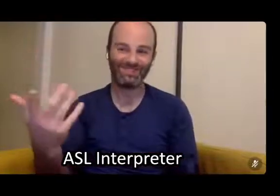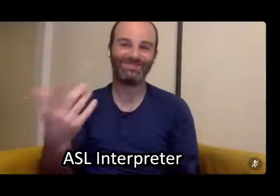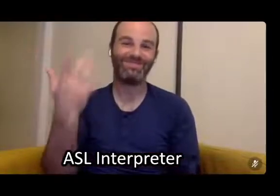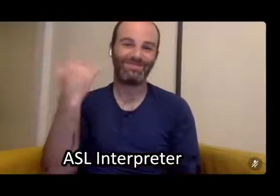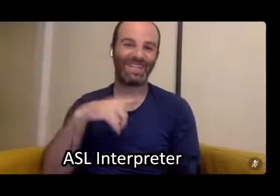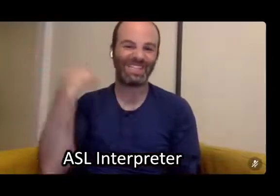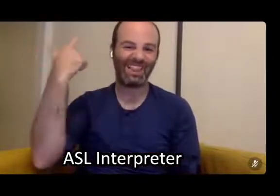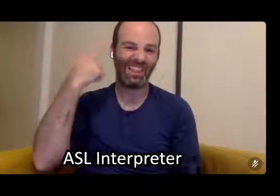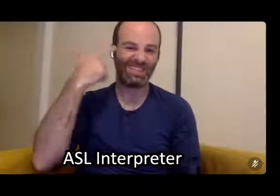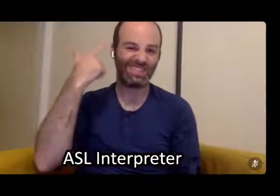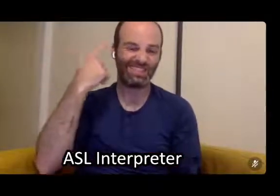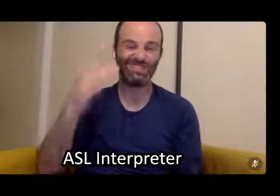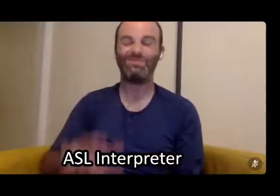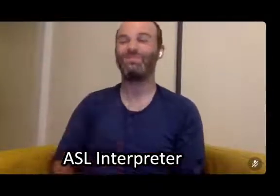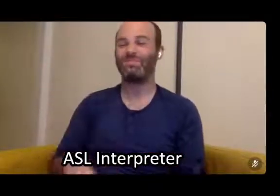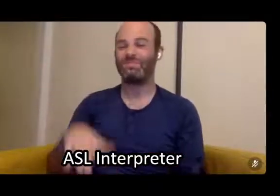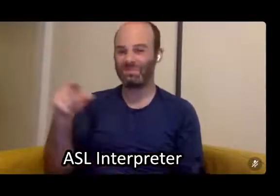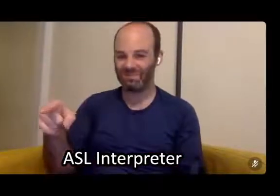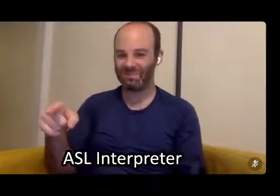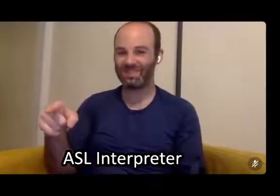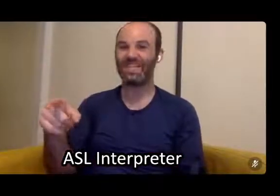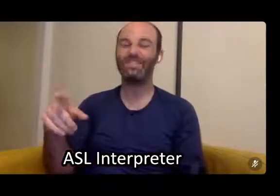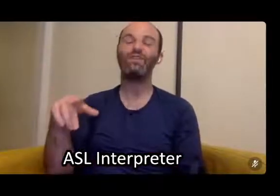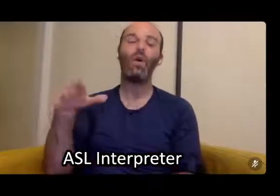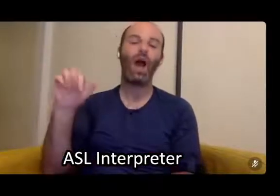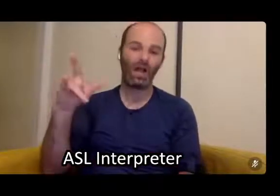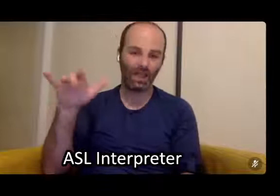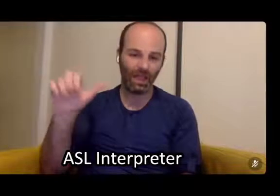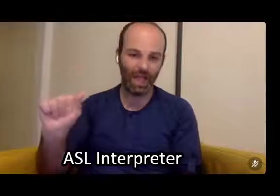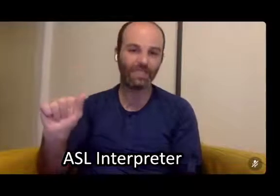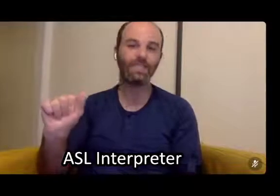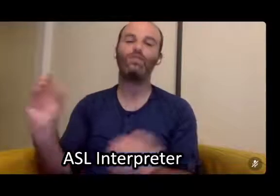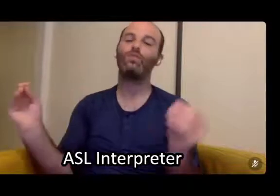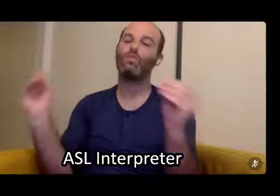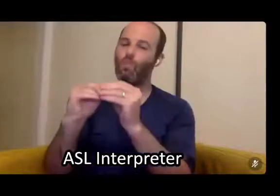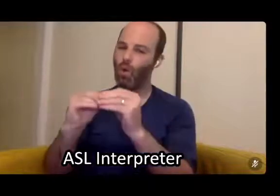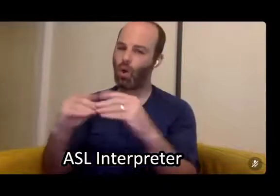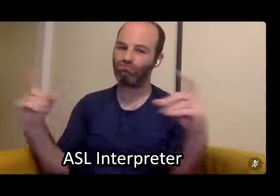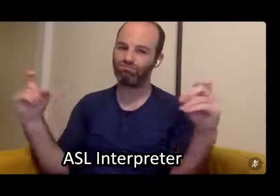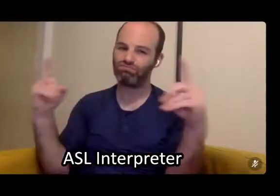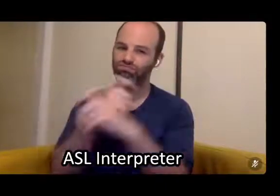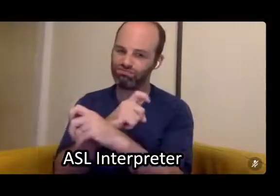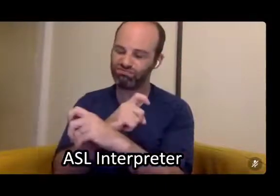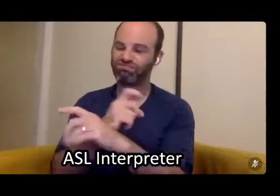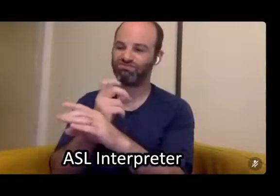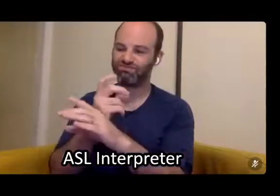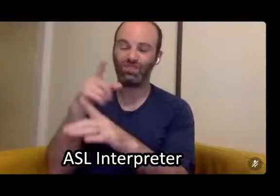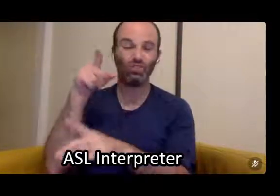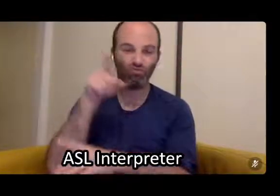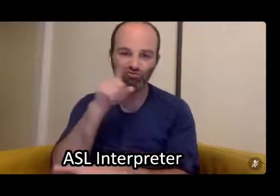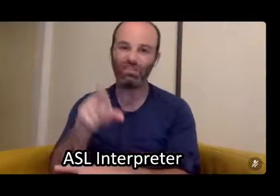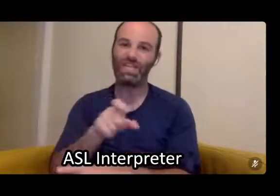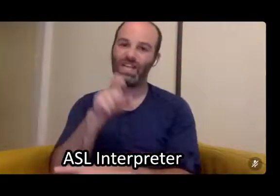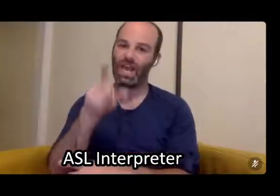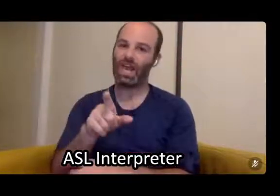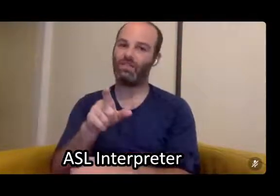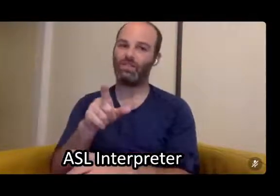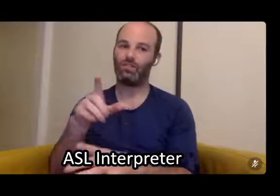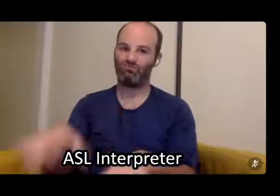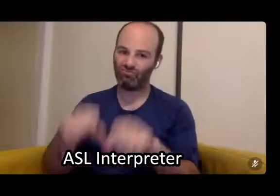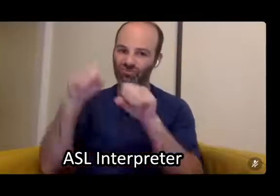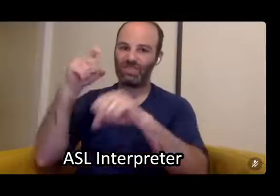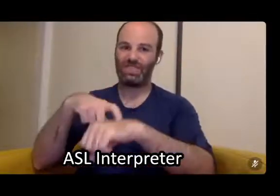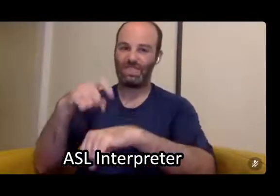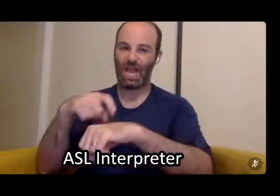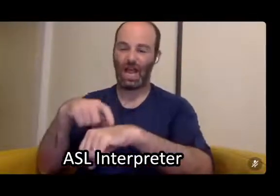it is a bit more involved. So to get that, you'd really have to be invested to use it. I'd recommend the G